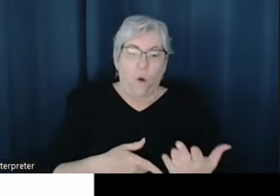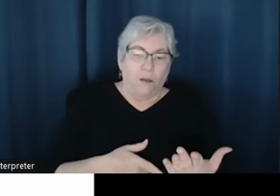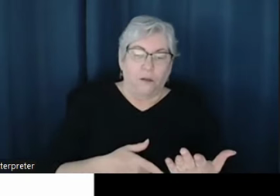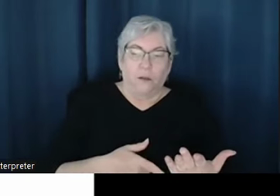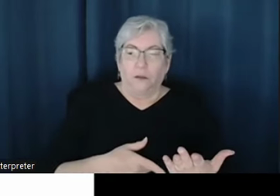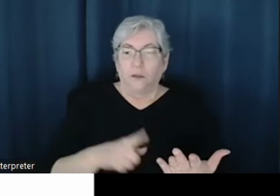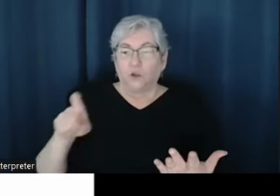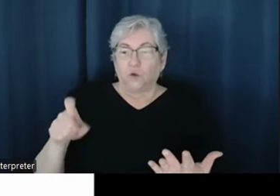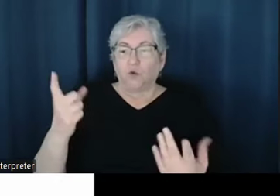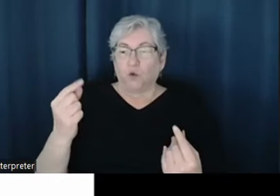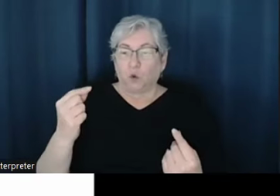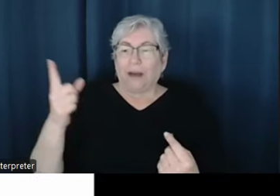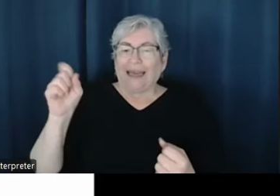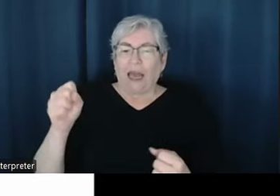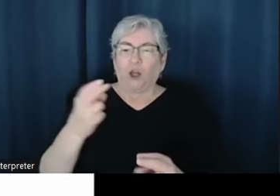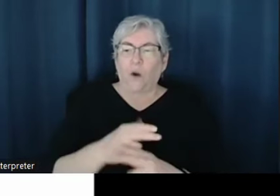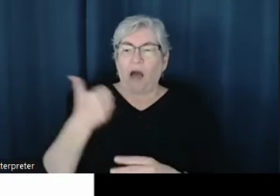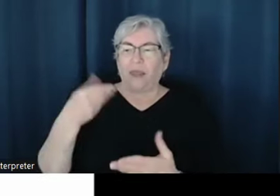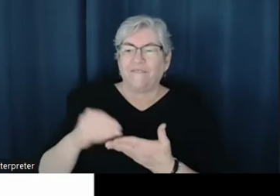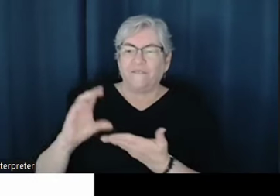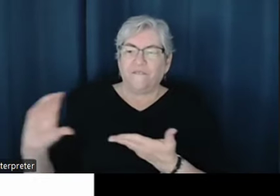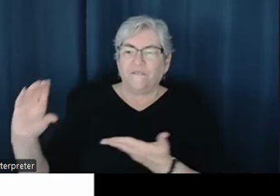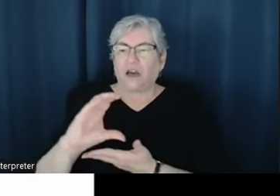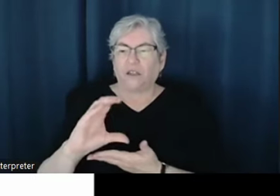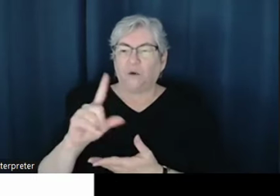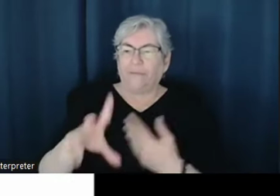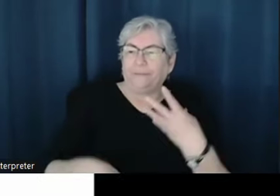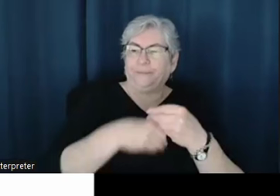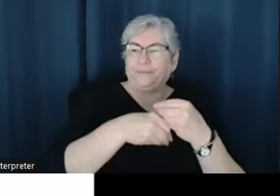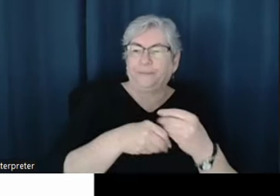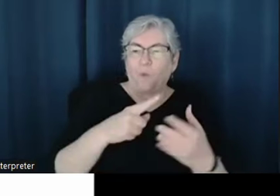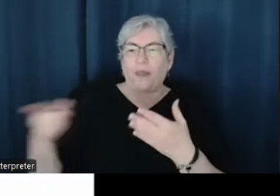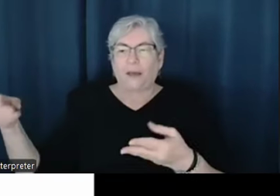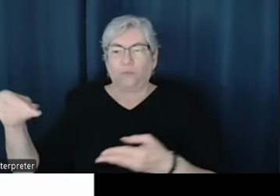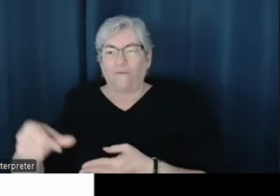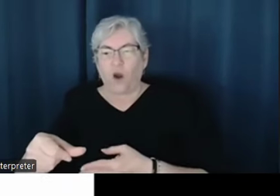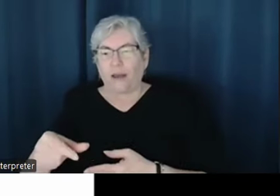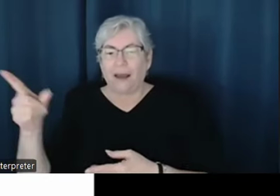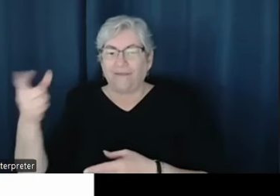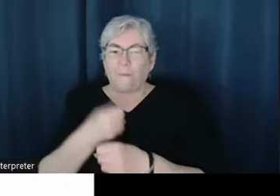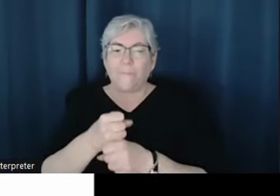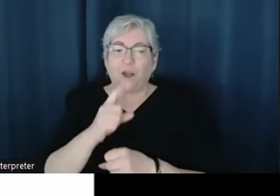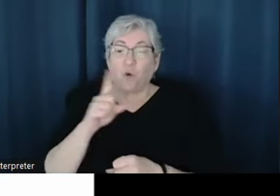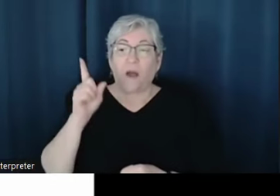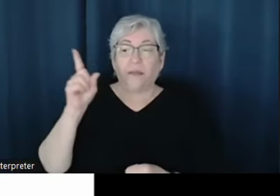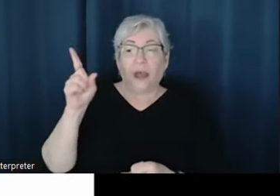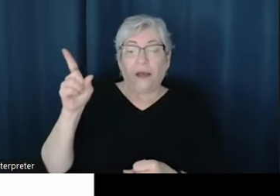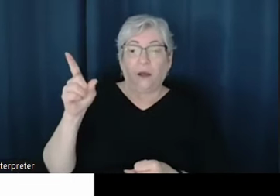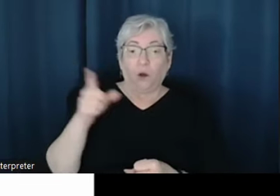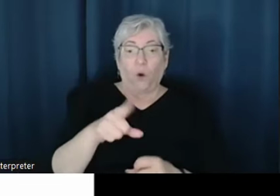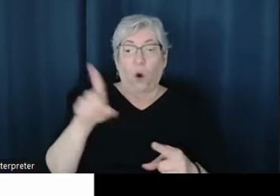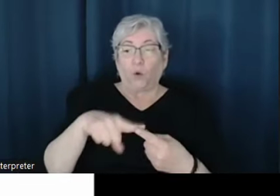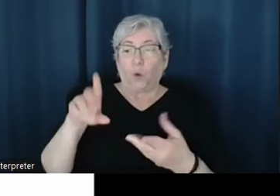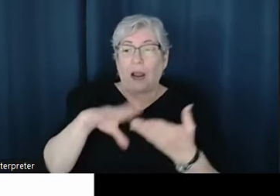they're supposed to do is, yeah, they can use other funding sources that you might have to supplement what they provide, but they have to make sure that, if you're going to